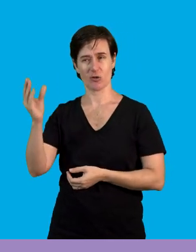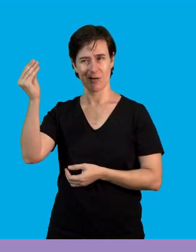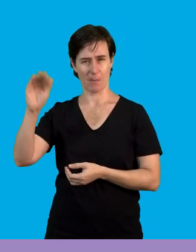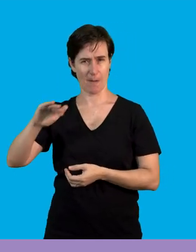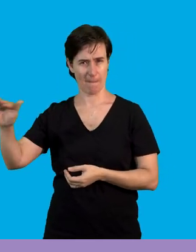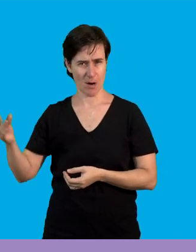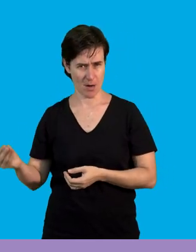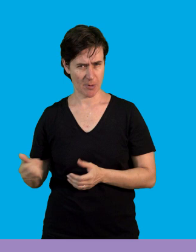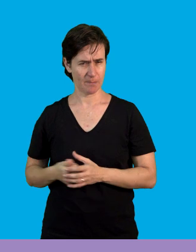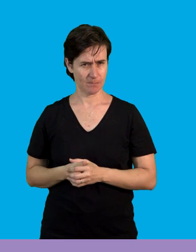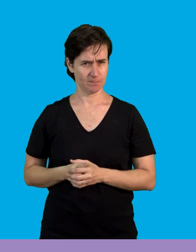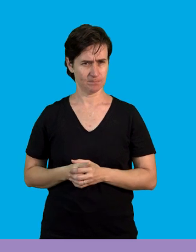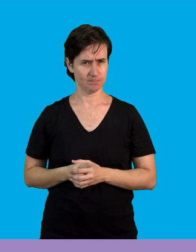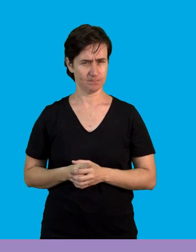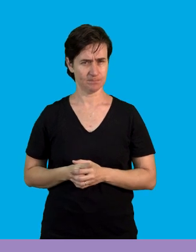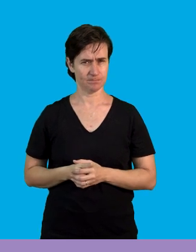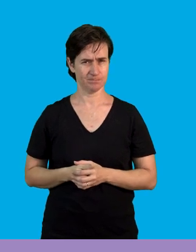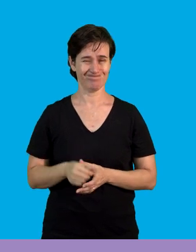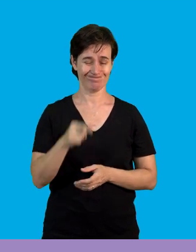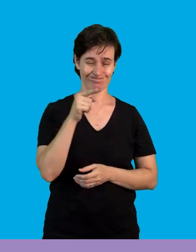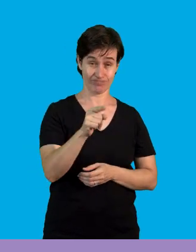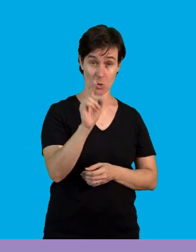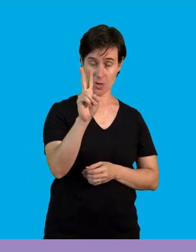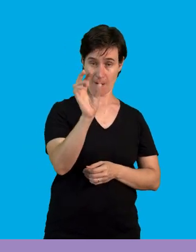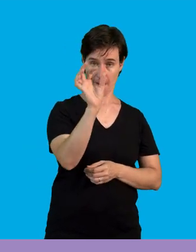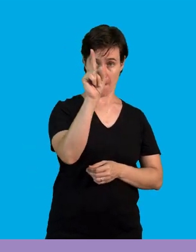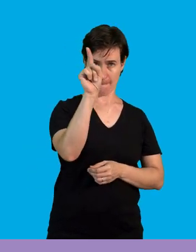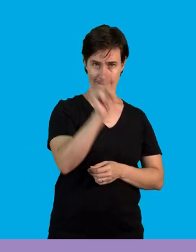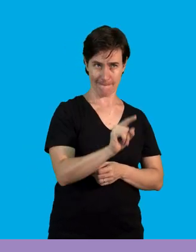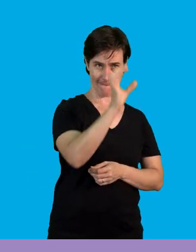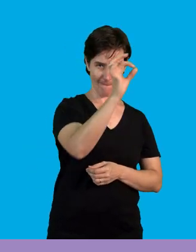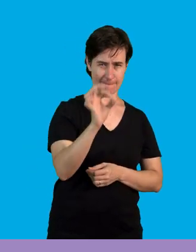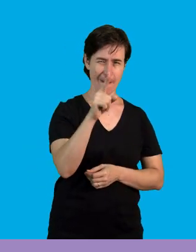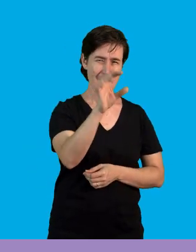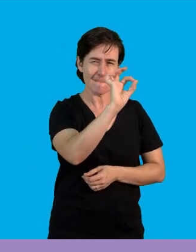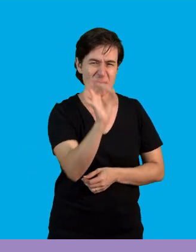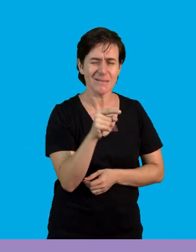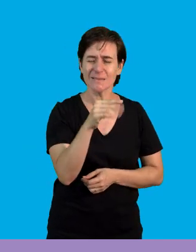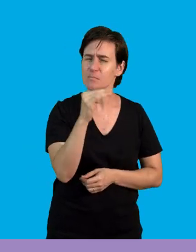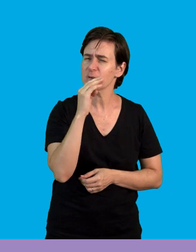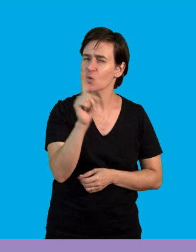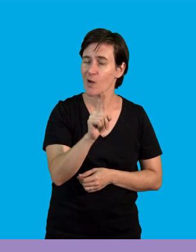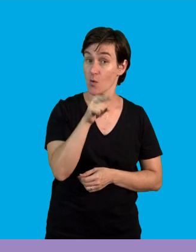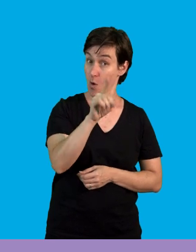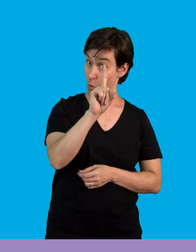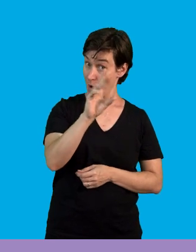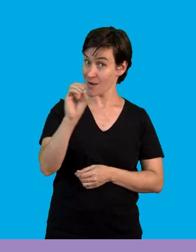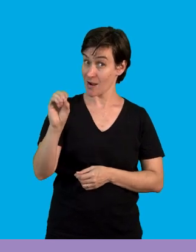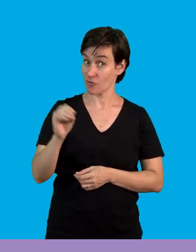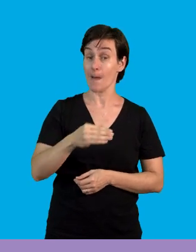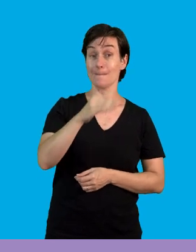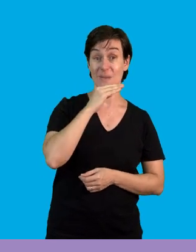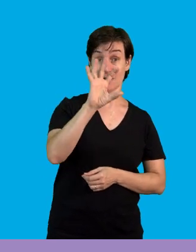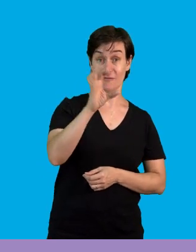a common fraction. The word percent, the symbol percent represents 100. So it will